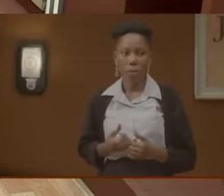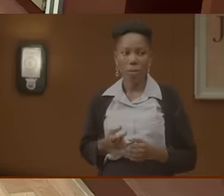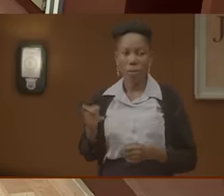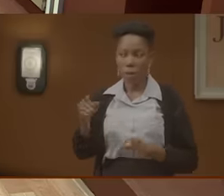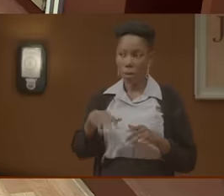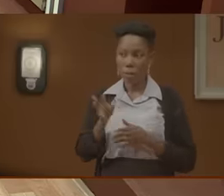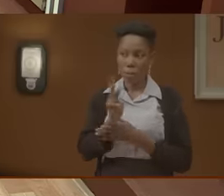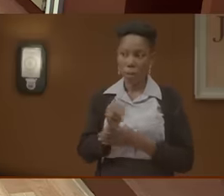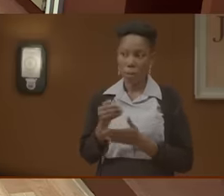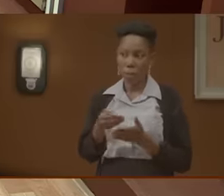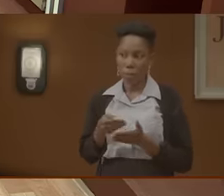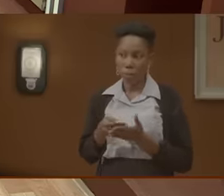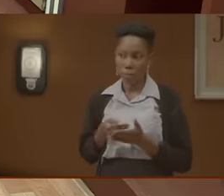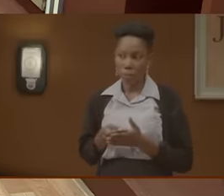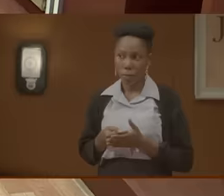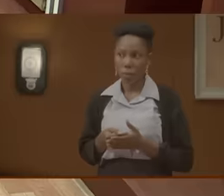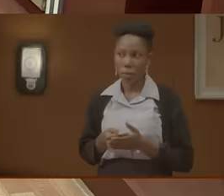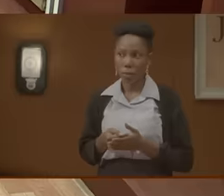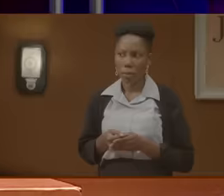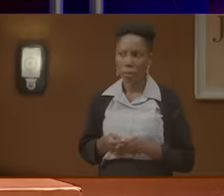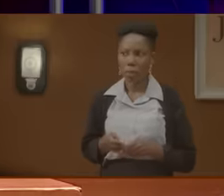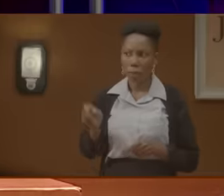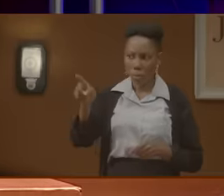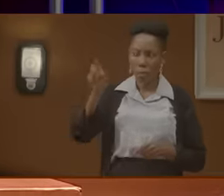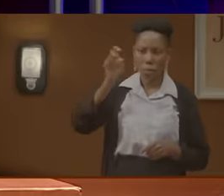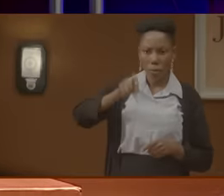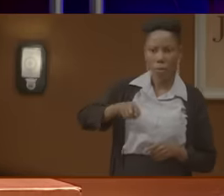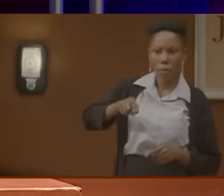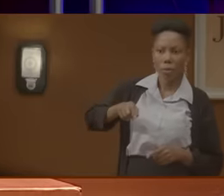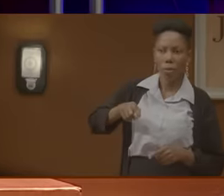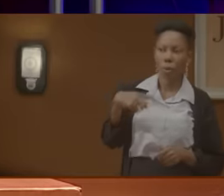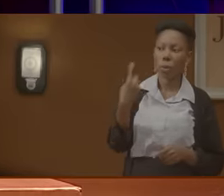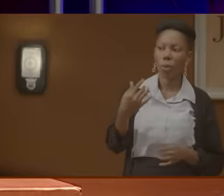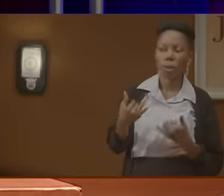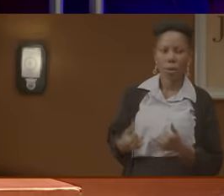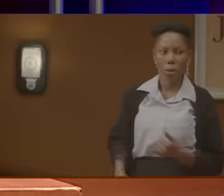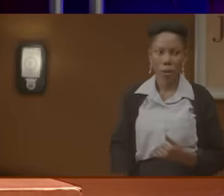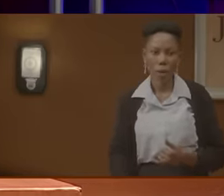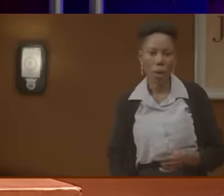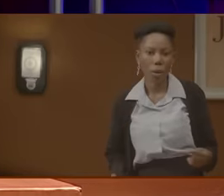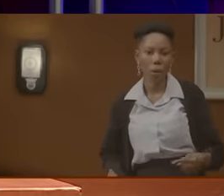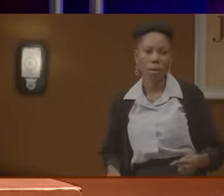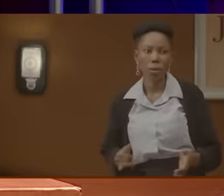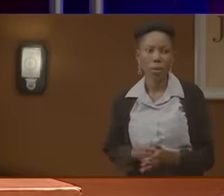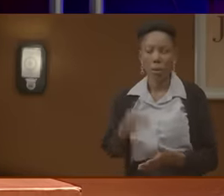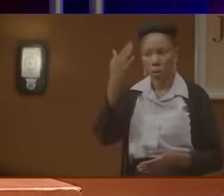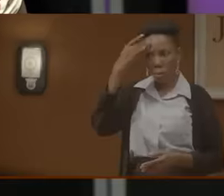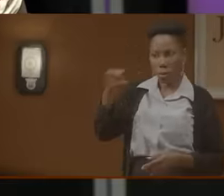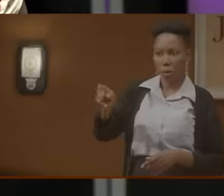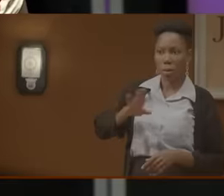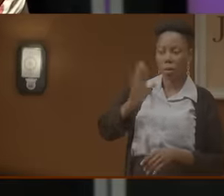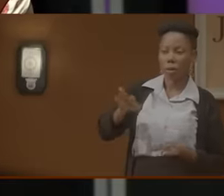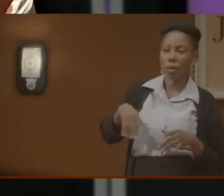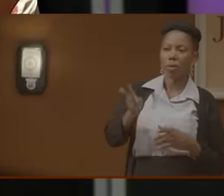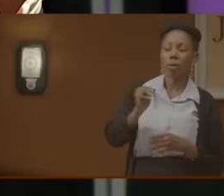you been giving them upkeep and food? Are they, is that why I come? And only this when I get this leping, I know if he carry for good. Is that true? That is